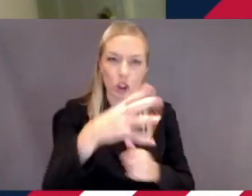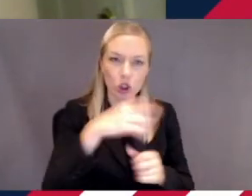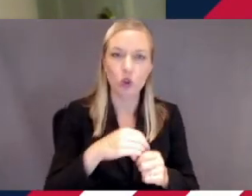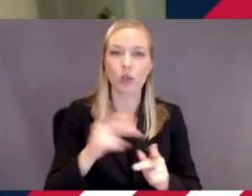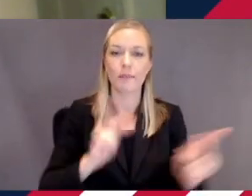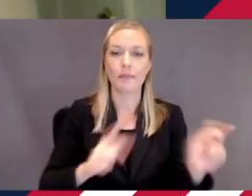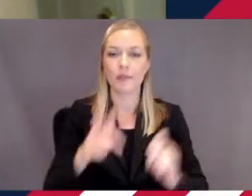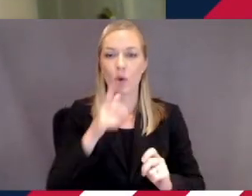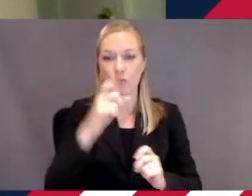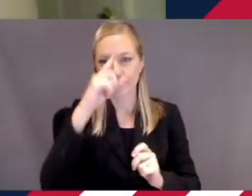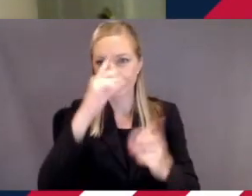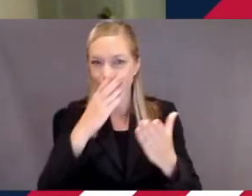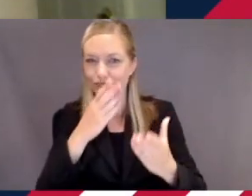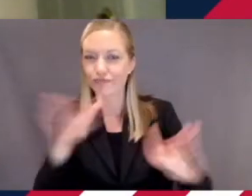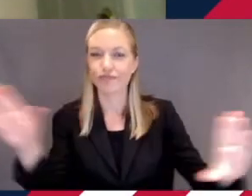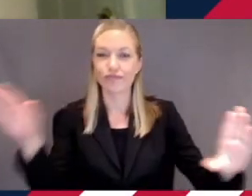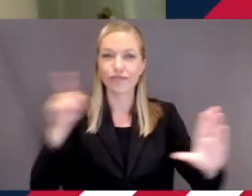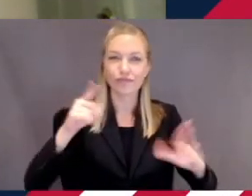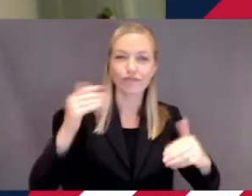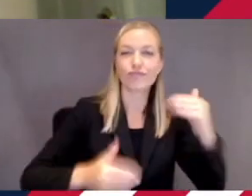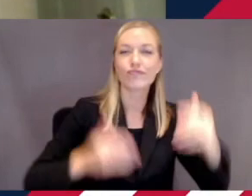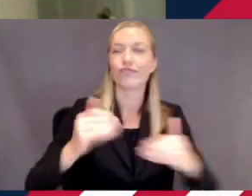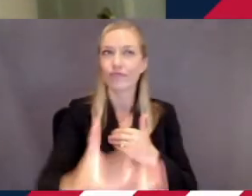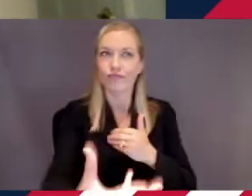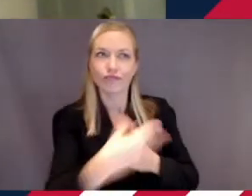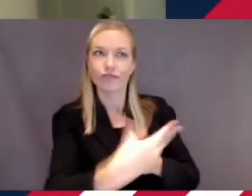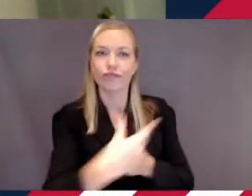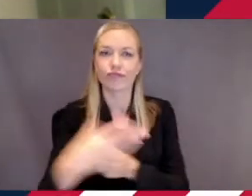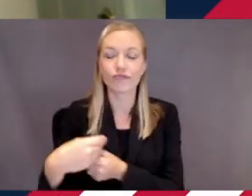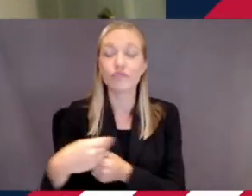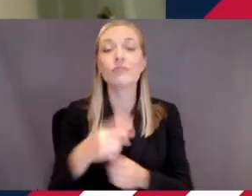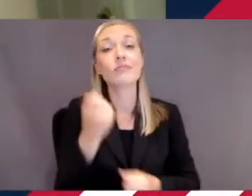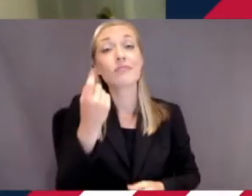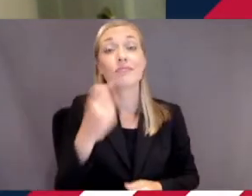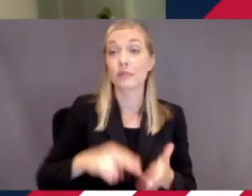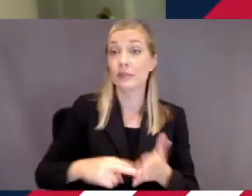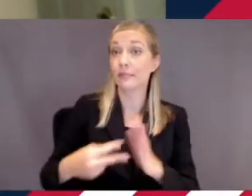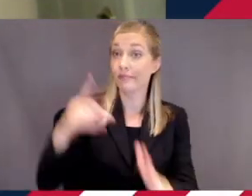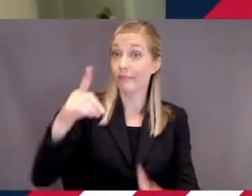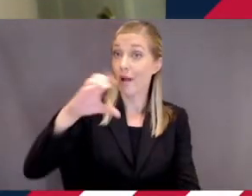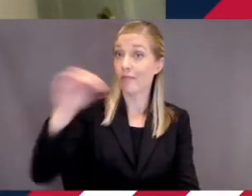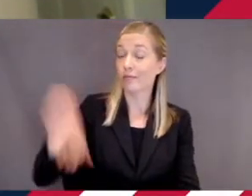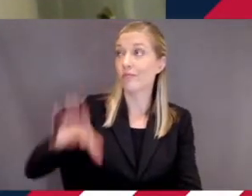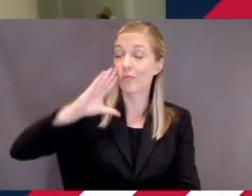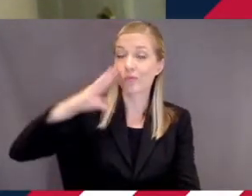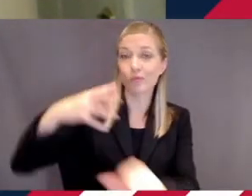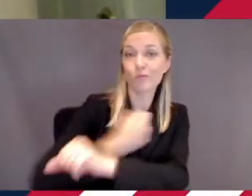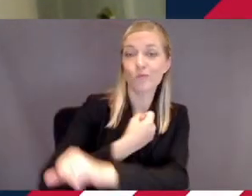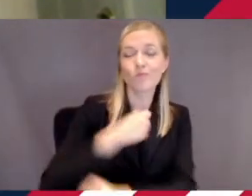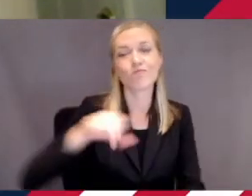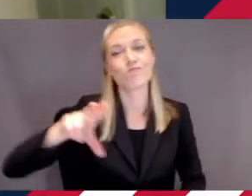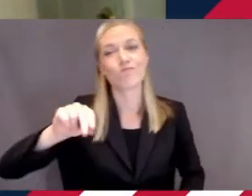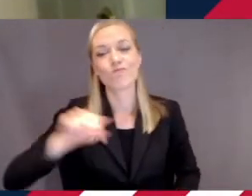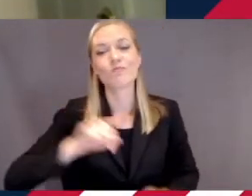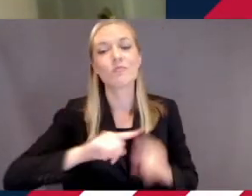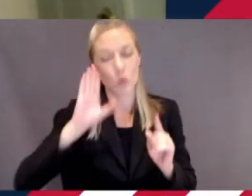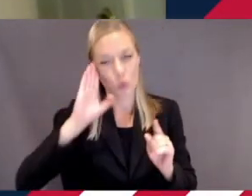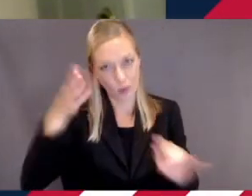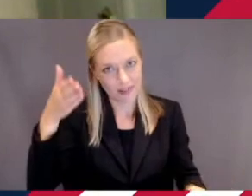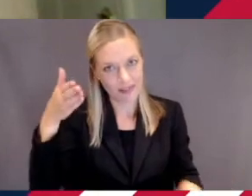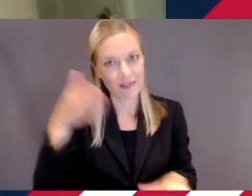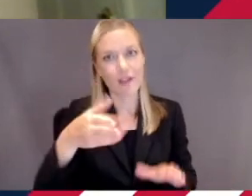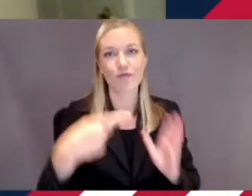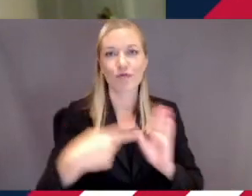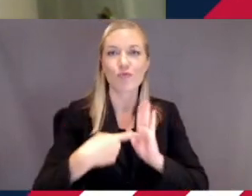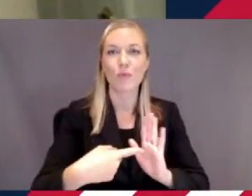win, but we will be at the table in the discussion and have a fair shot to make our case and to make very positive changes such as those